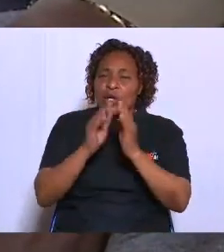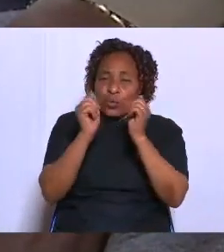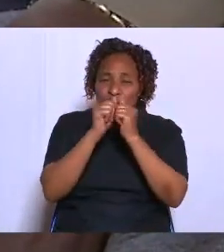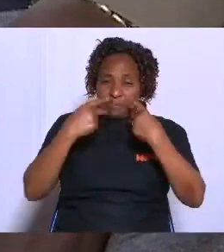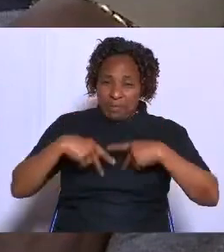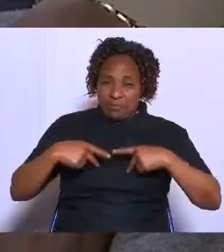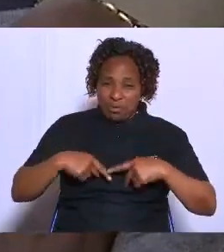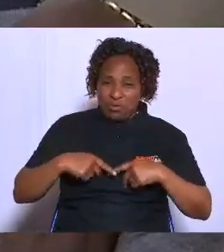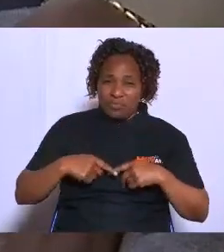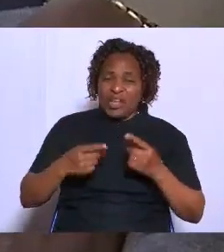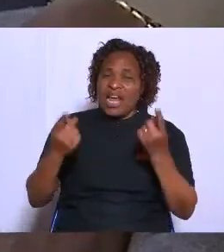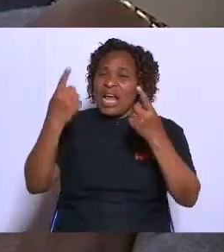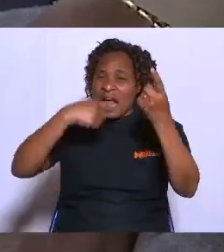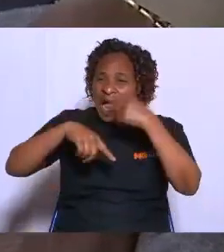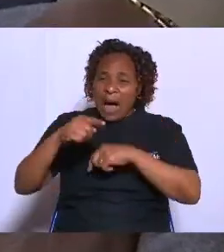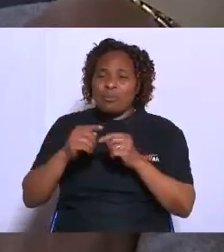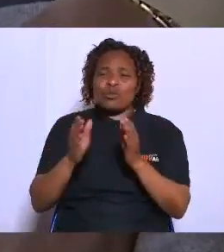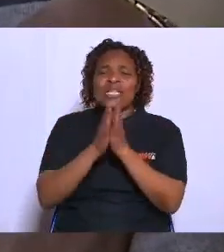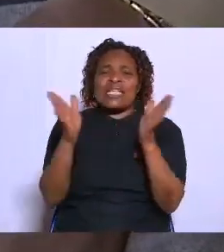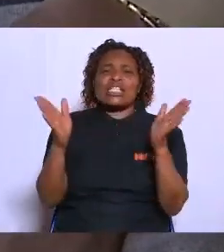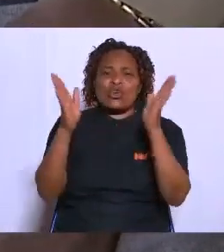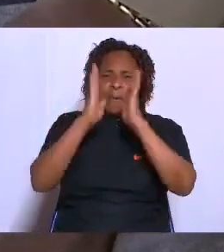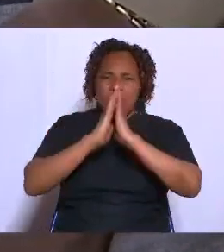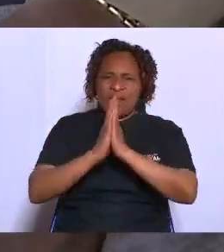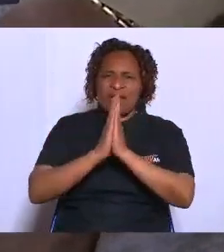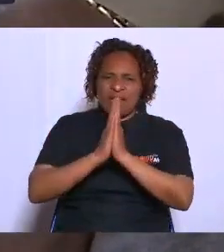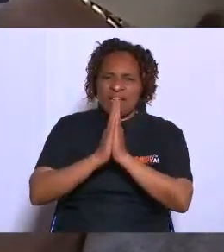come this is not a general prayer